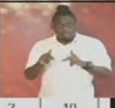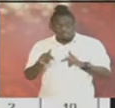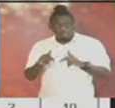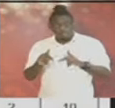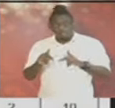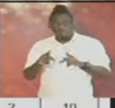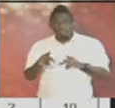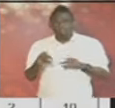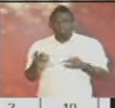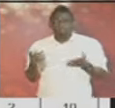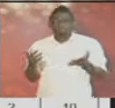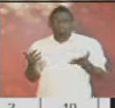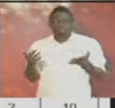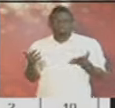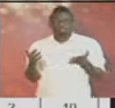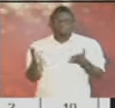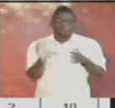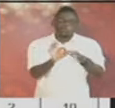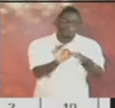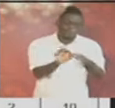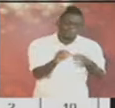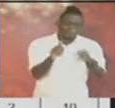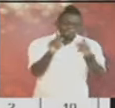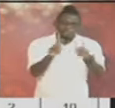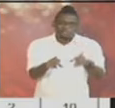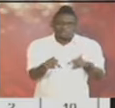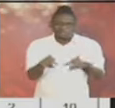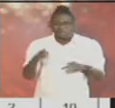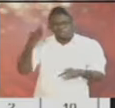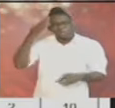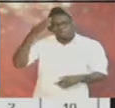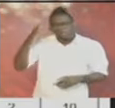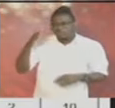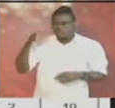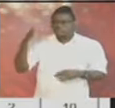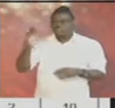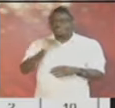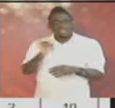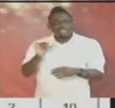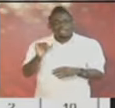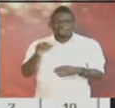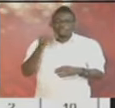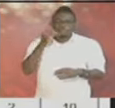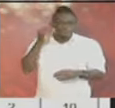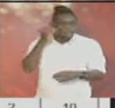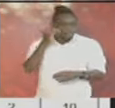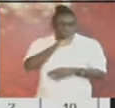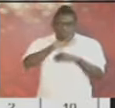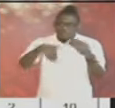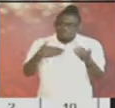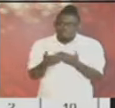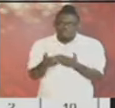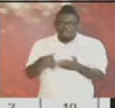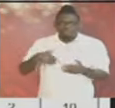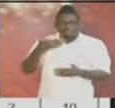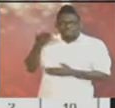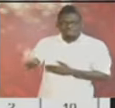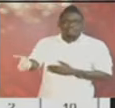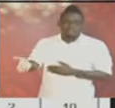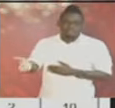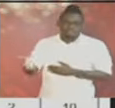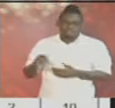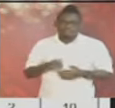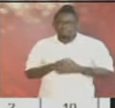someone within the home. This must be considered, of course, in context, with that period generally having